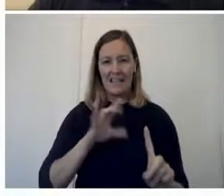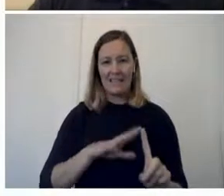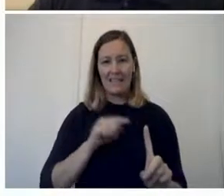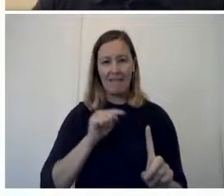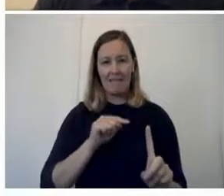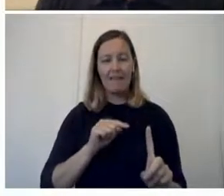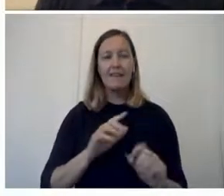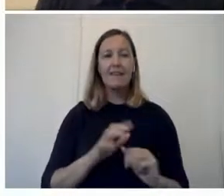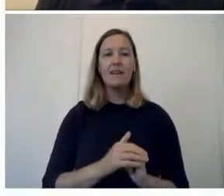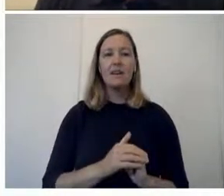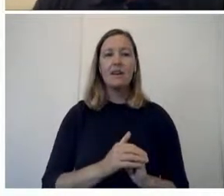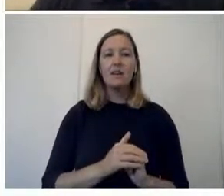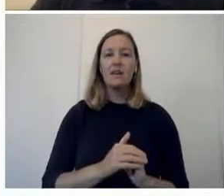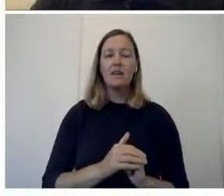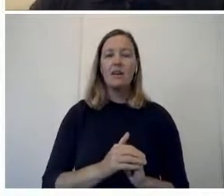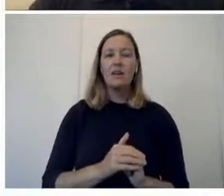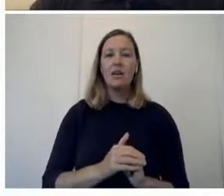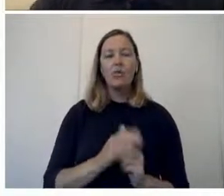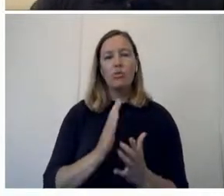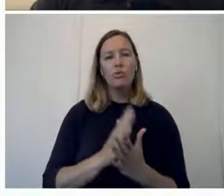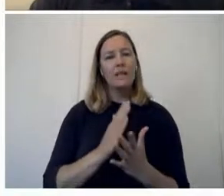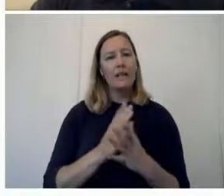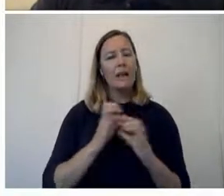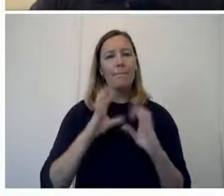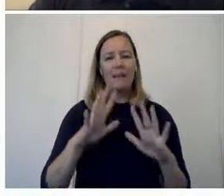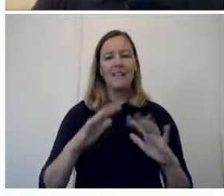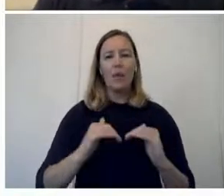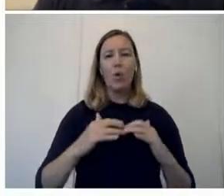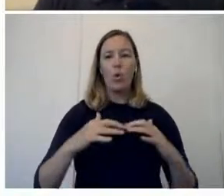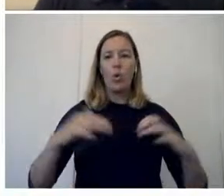It's quite an amazing thing, Audience Atlas